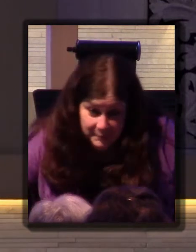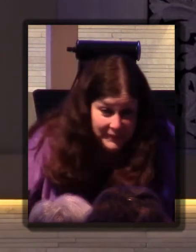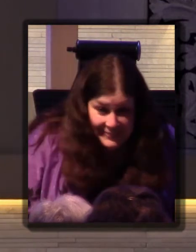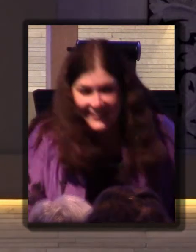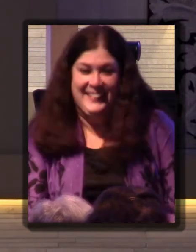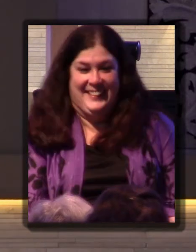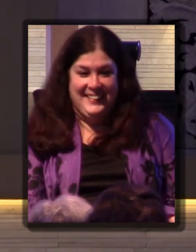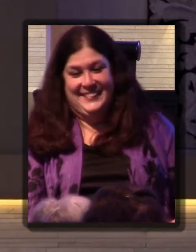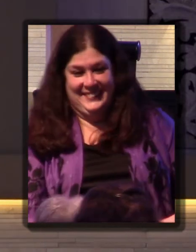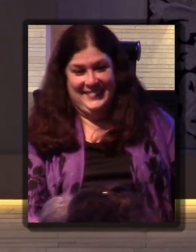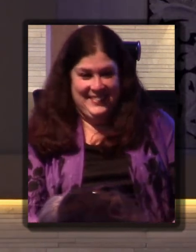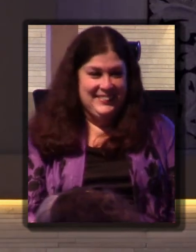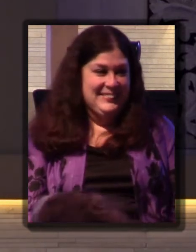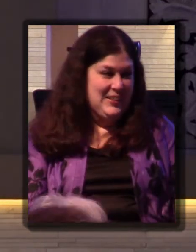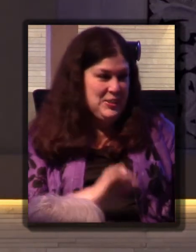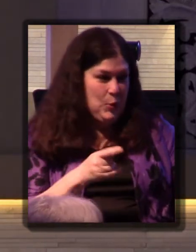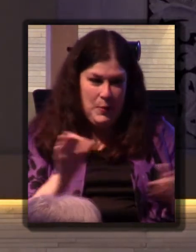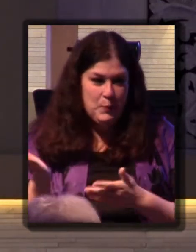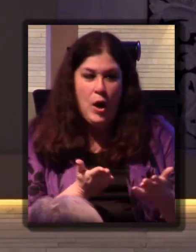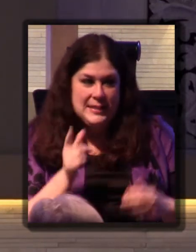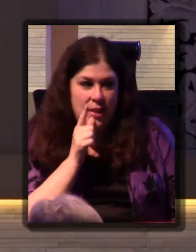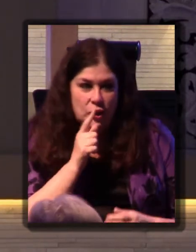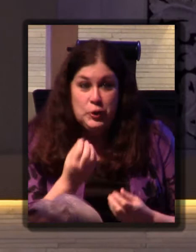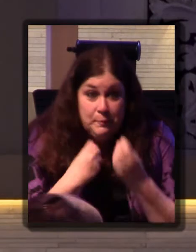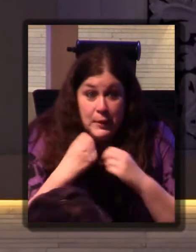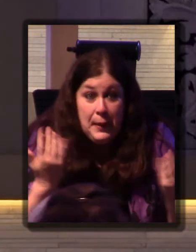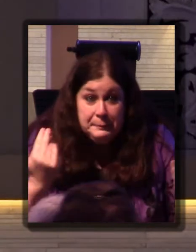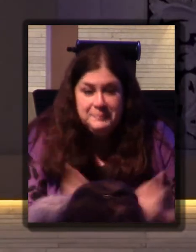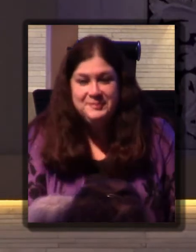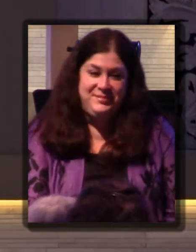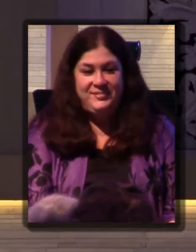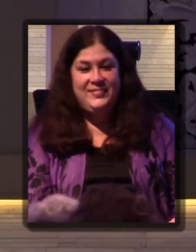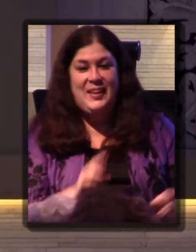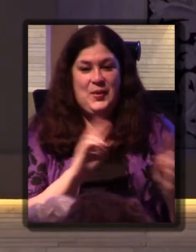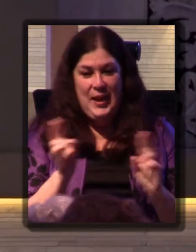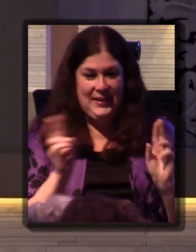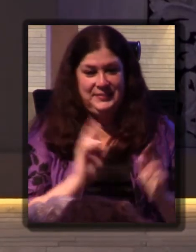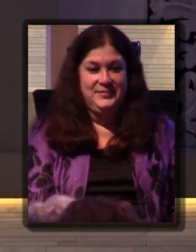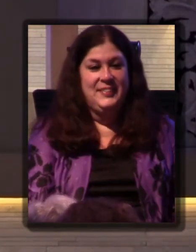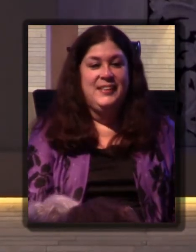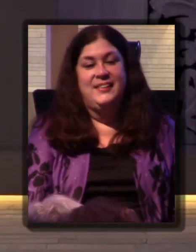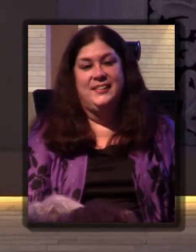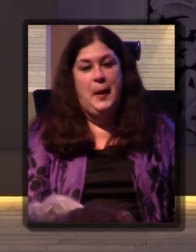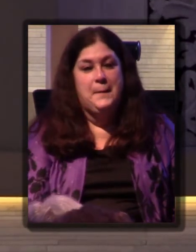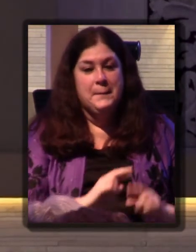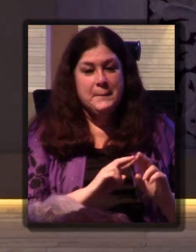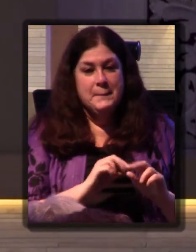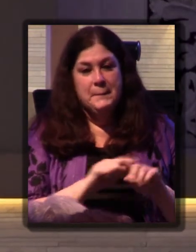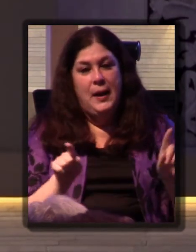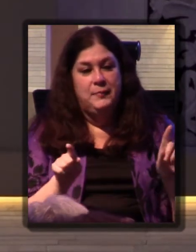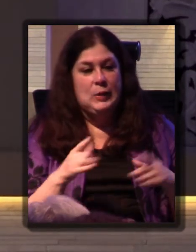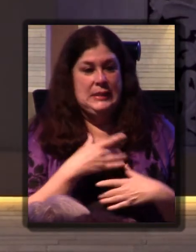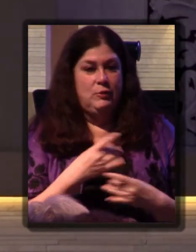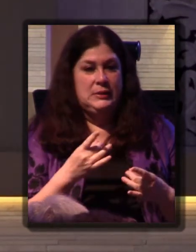So, again, yeah, so thank you, Joel. Joel brought his lunch, so he's ready to go.